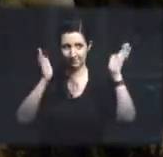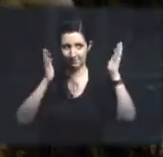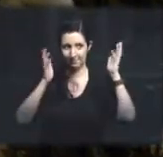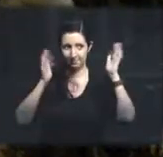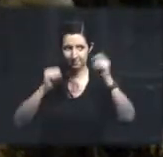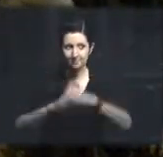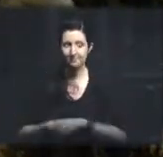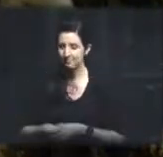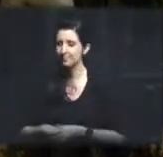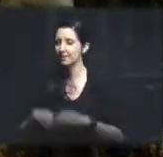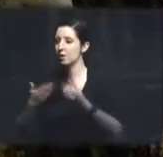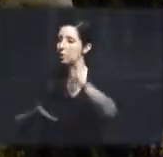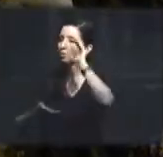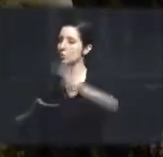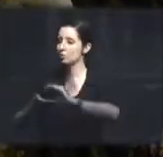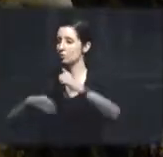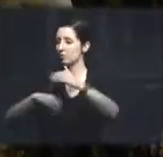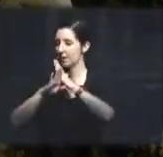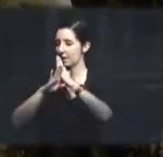reducing barriers.